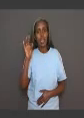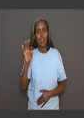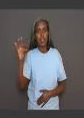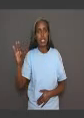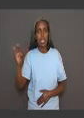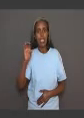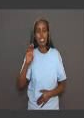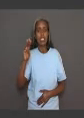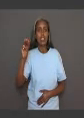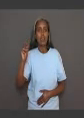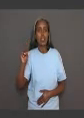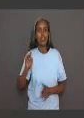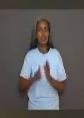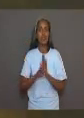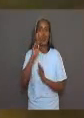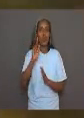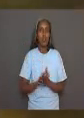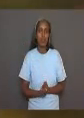199 centimeters tall.